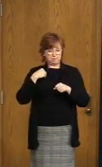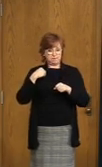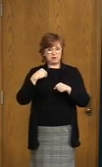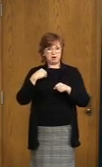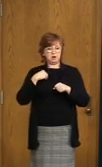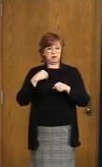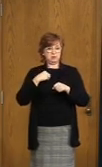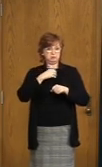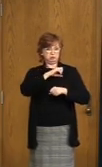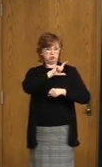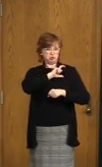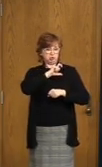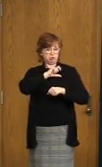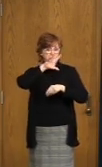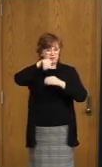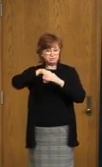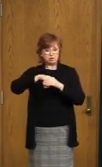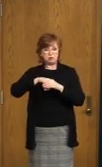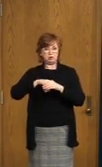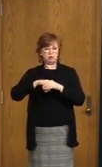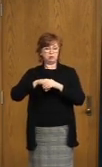or legal changes. There's